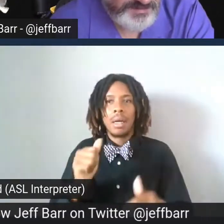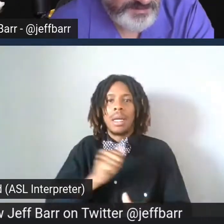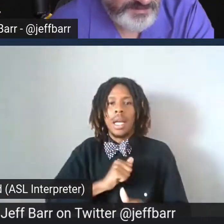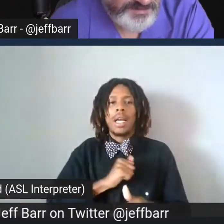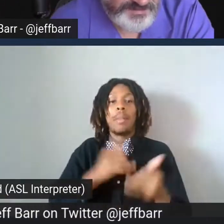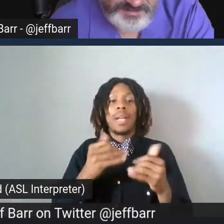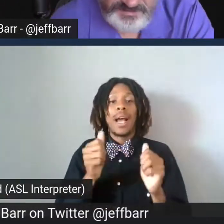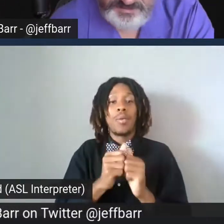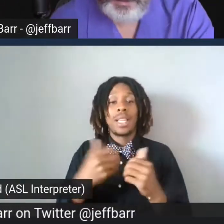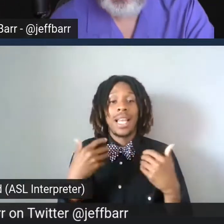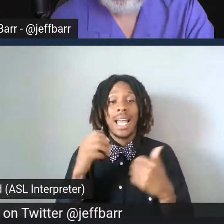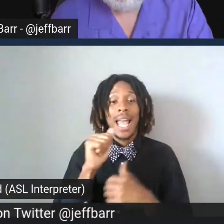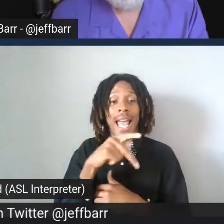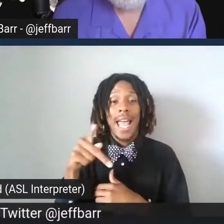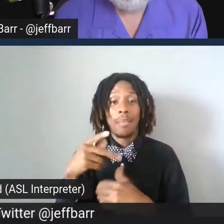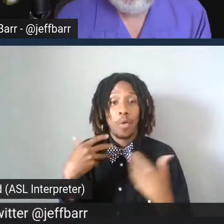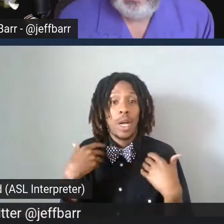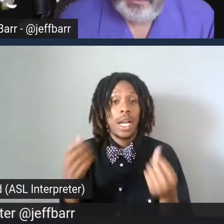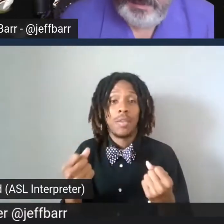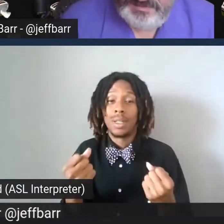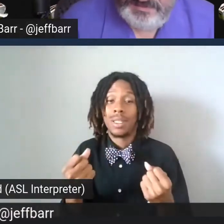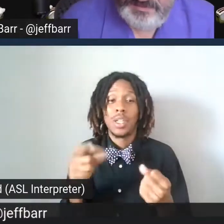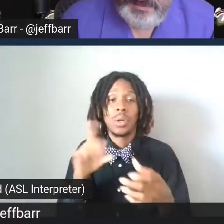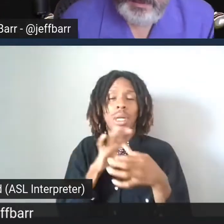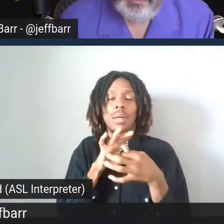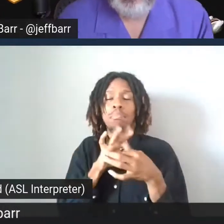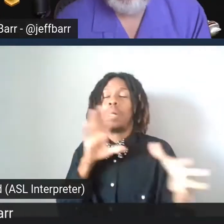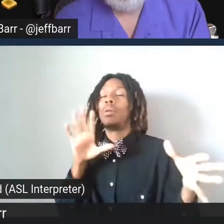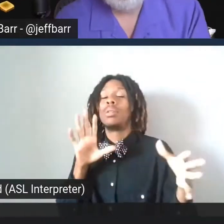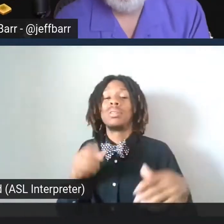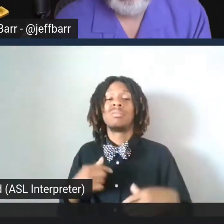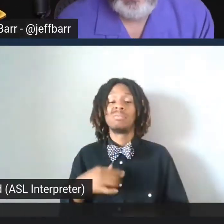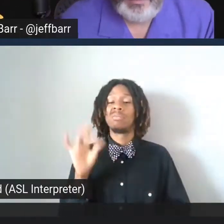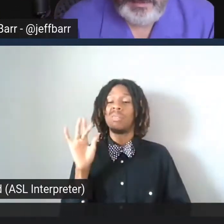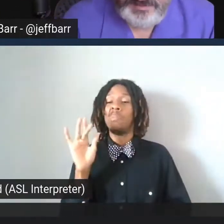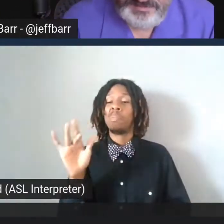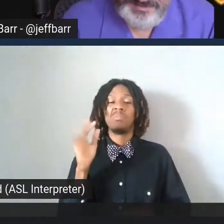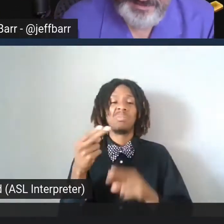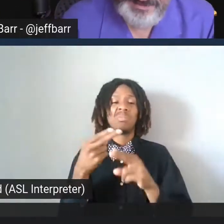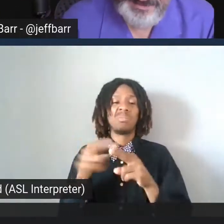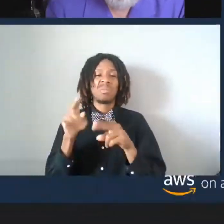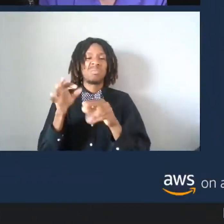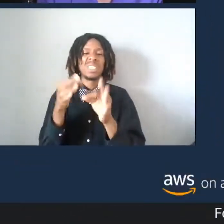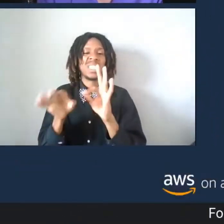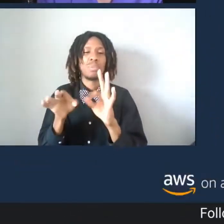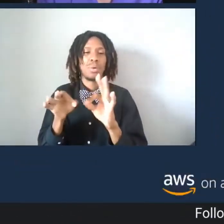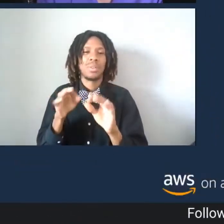Application Recovery Controller, you can let go of all that undifferentiated heavy lifting that you used to do before.